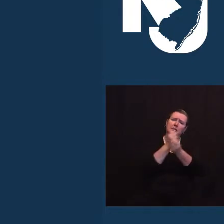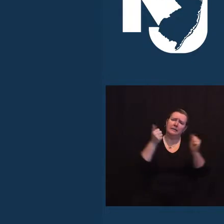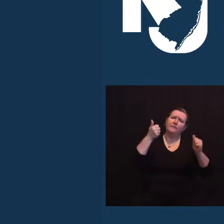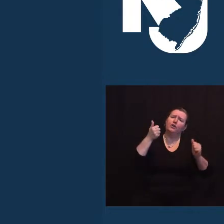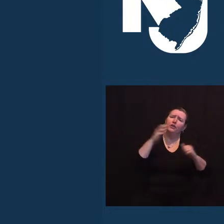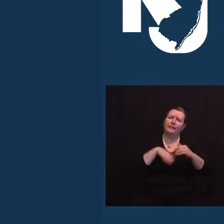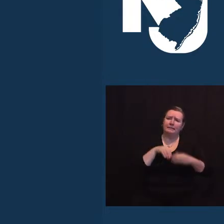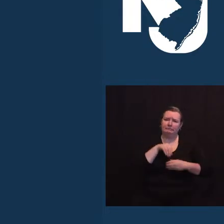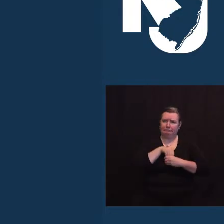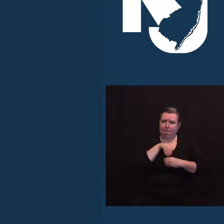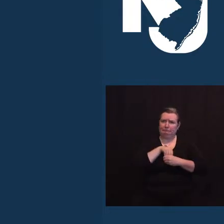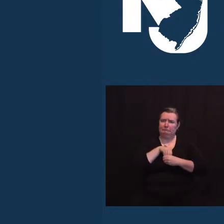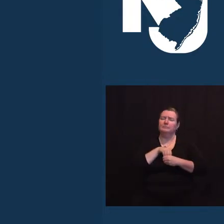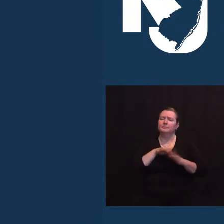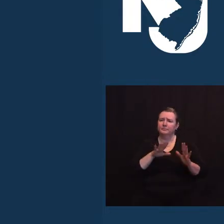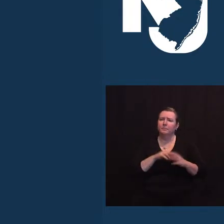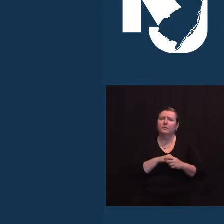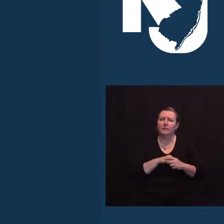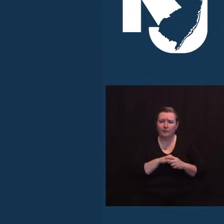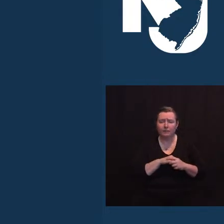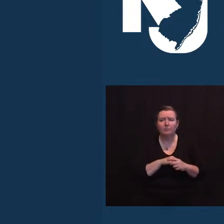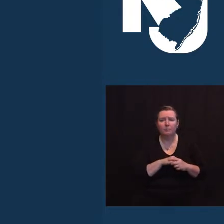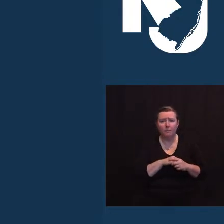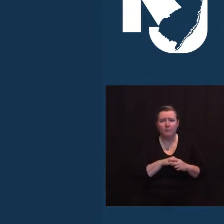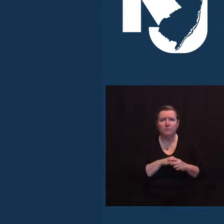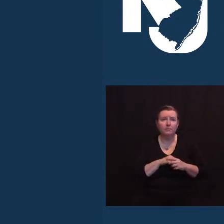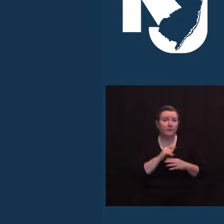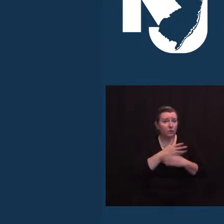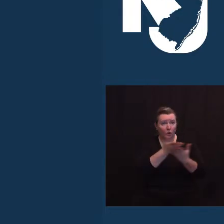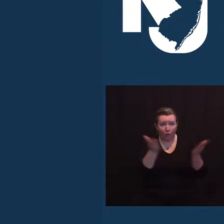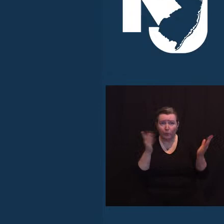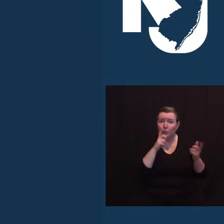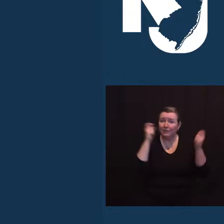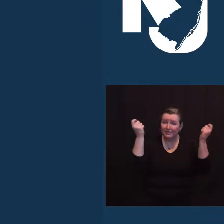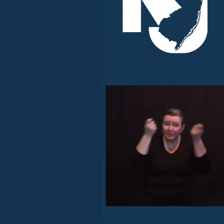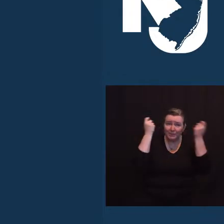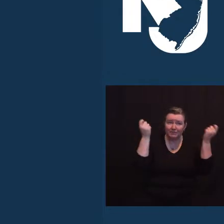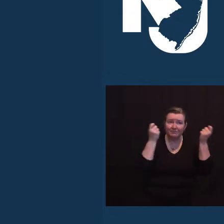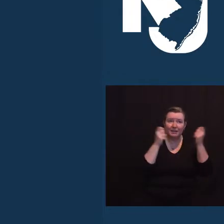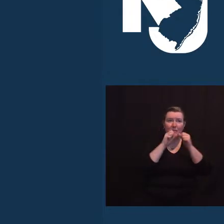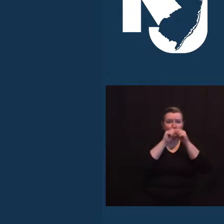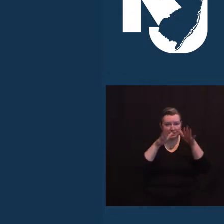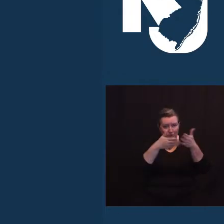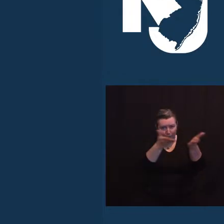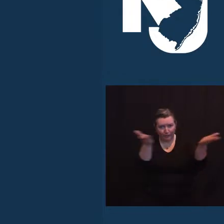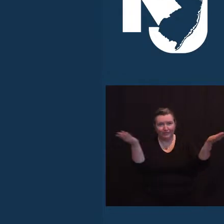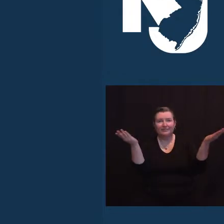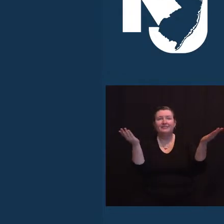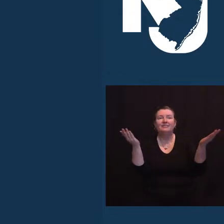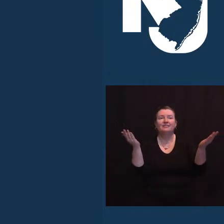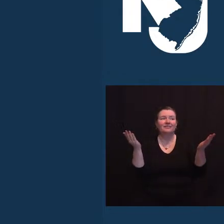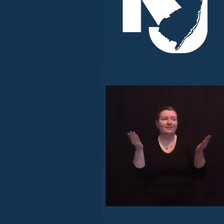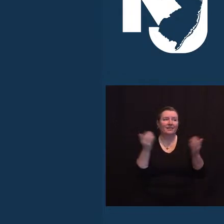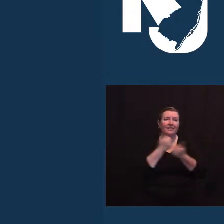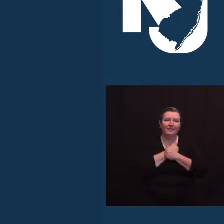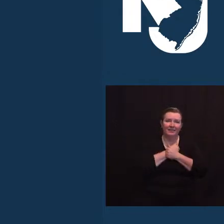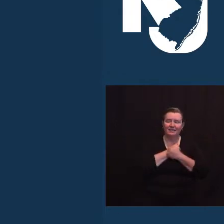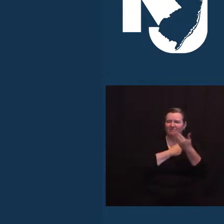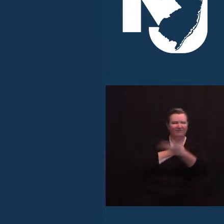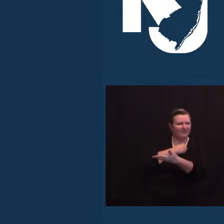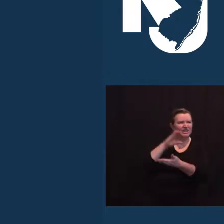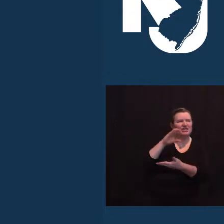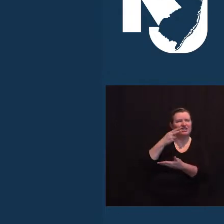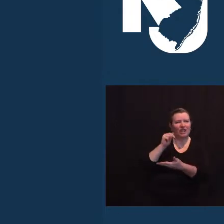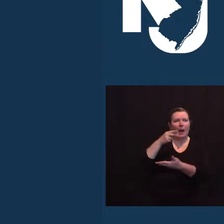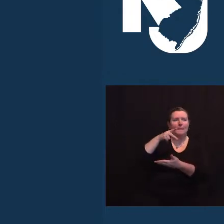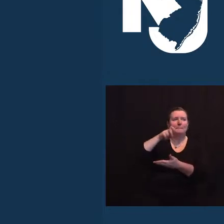outdoors than it is indoors. But again, to all who celebrate, blessings, and I wish you a Chag Pesach Sameach.